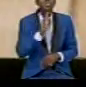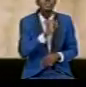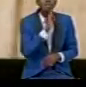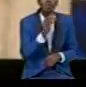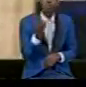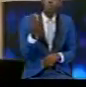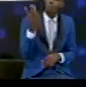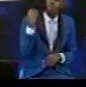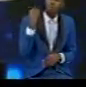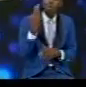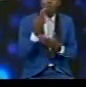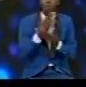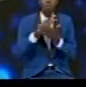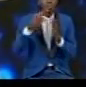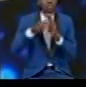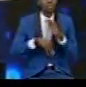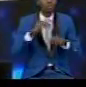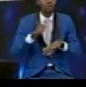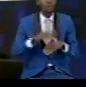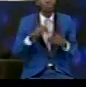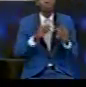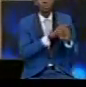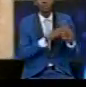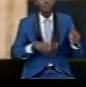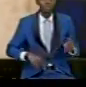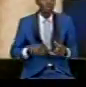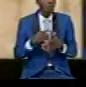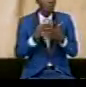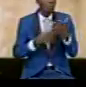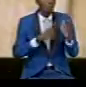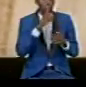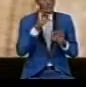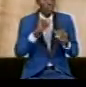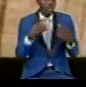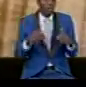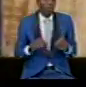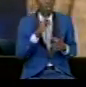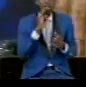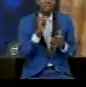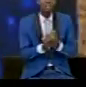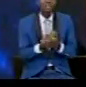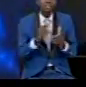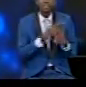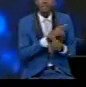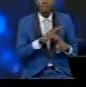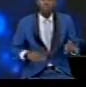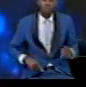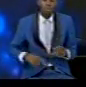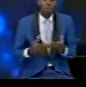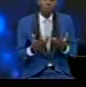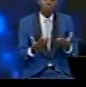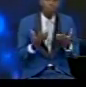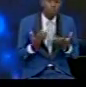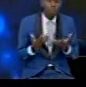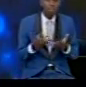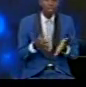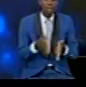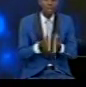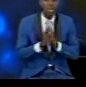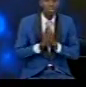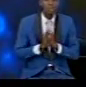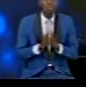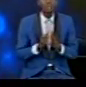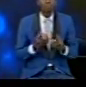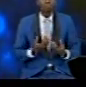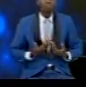was holiness unto the Lord. Actually, what the Lord desires, what the Lord demands, what the Lord